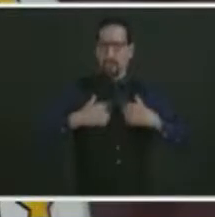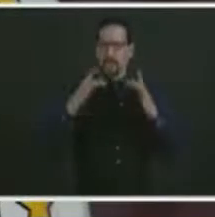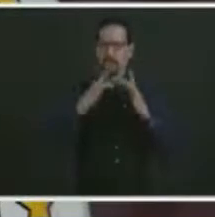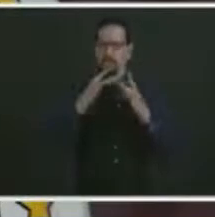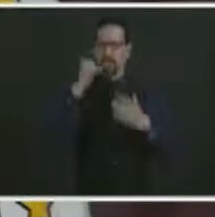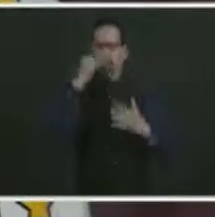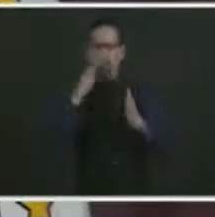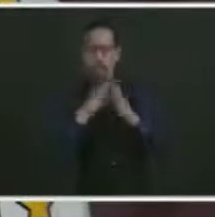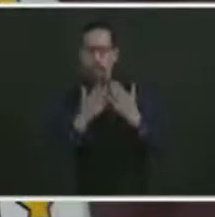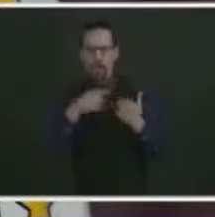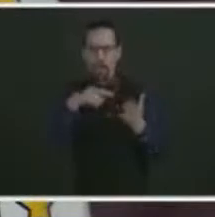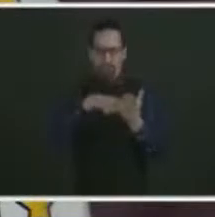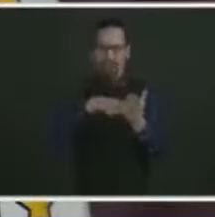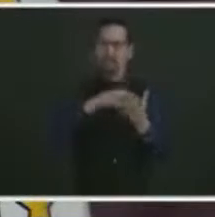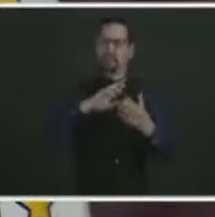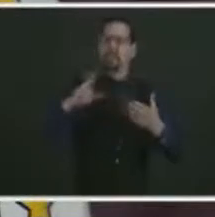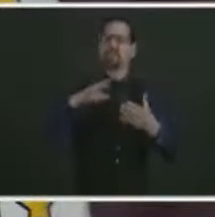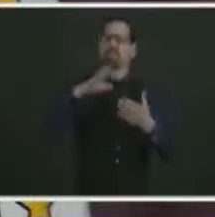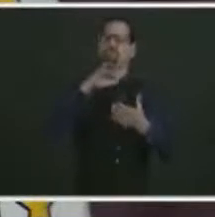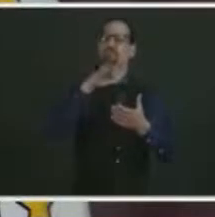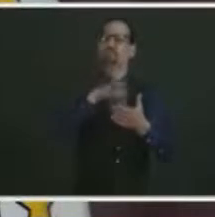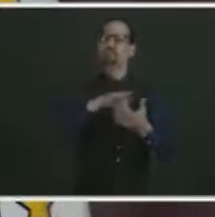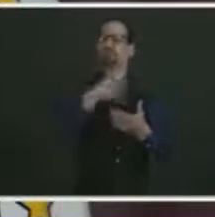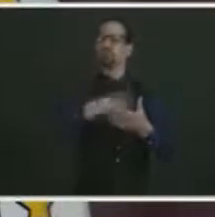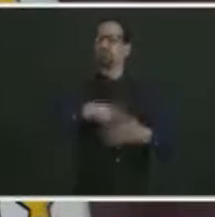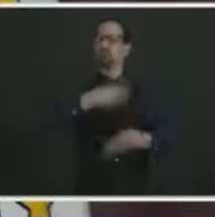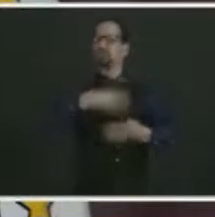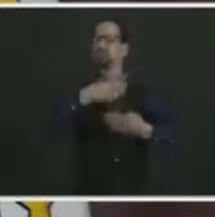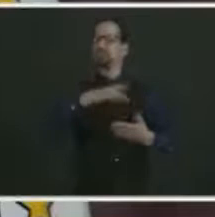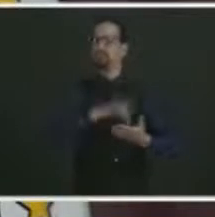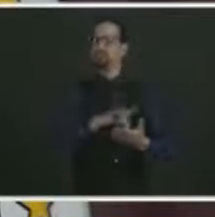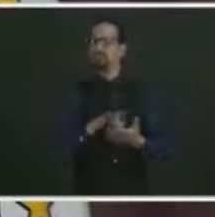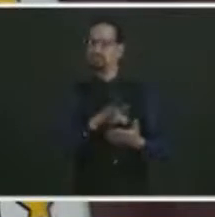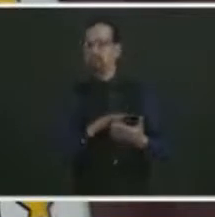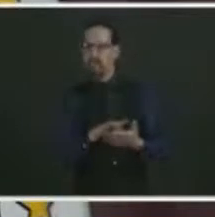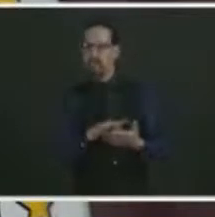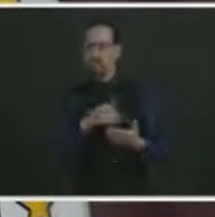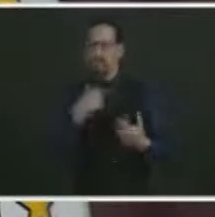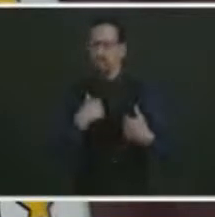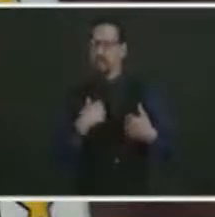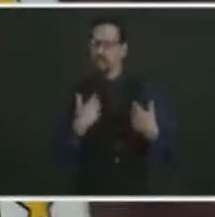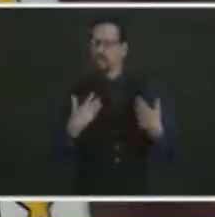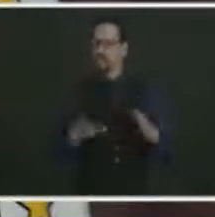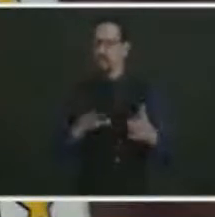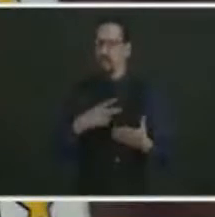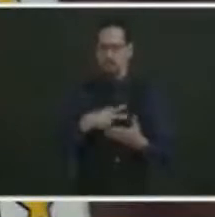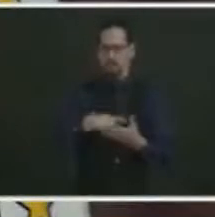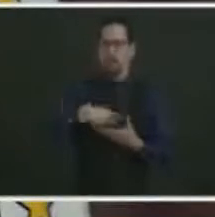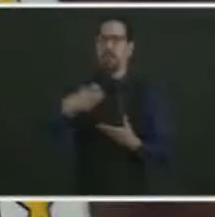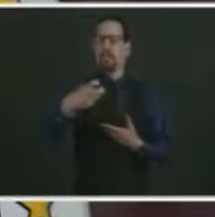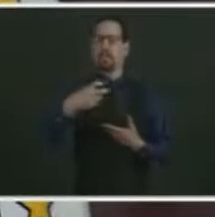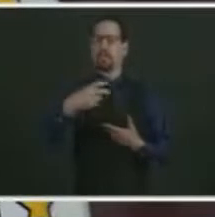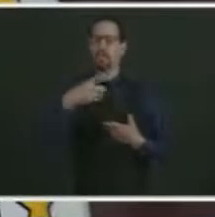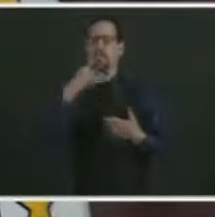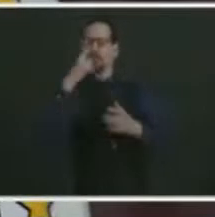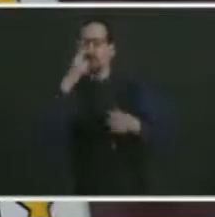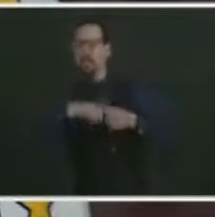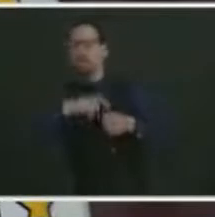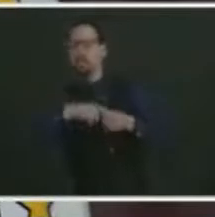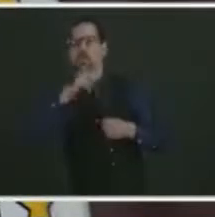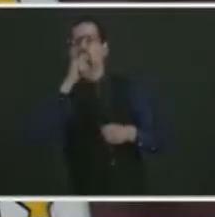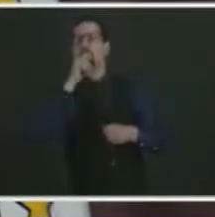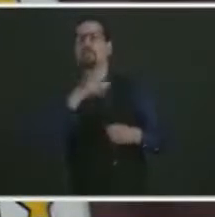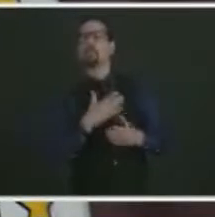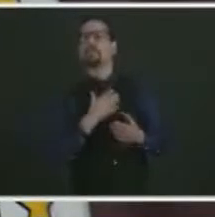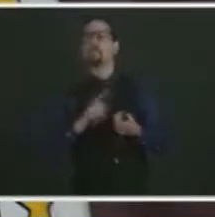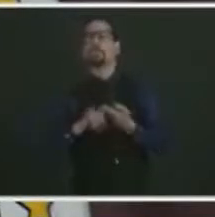we have our contacts. And people are saying to me, Governor, I don't want anyone to have access to my contacts. So I guess it's confusing because we use